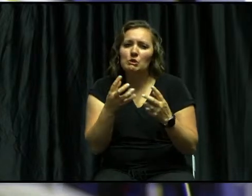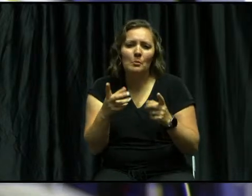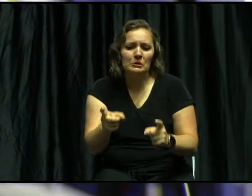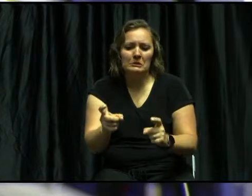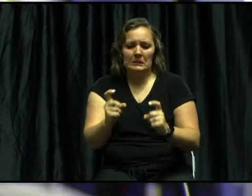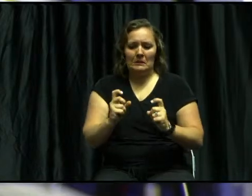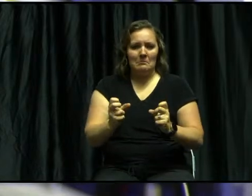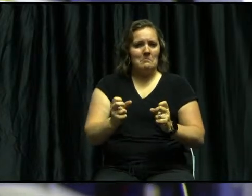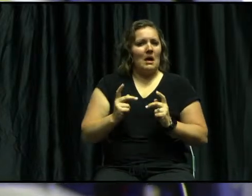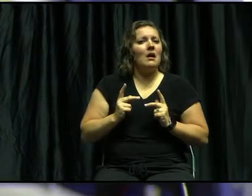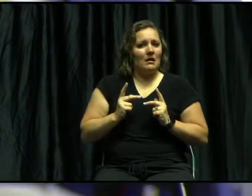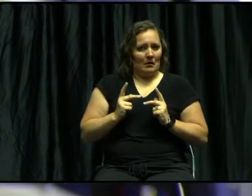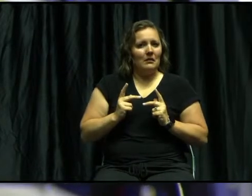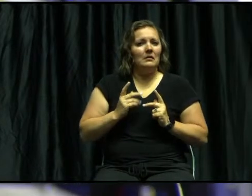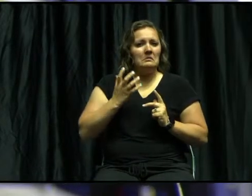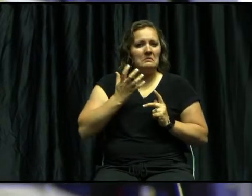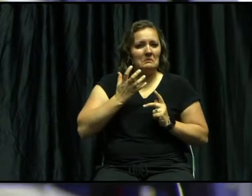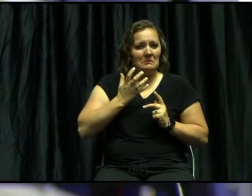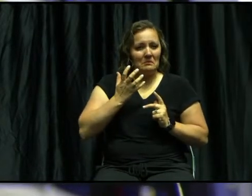given back to you.